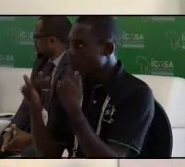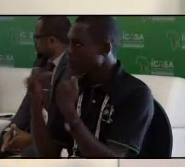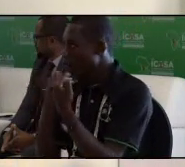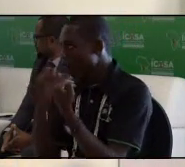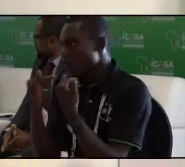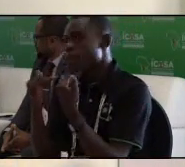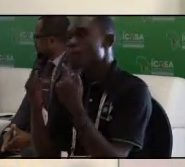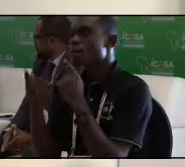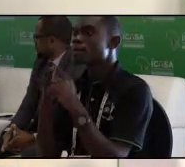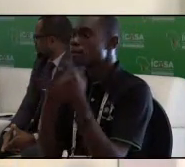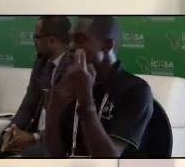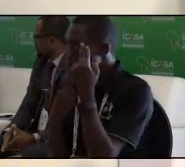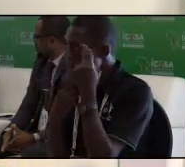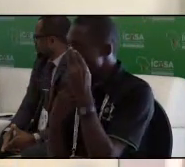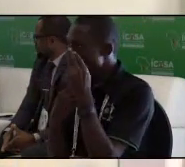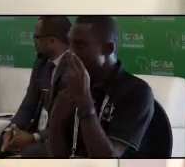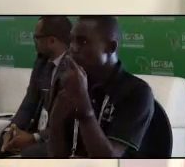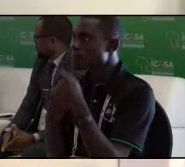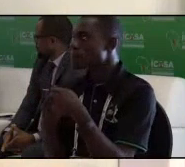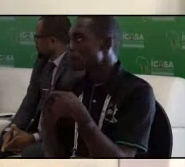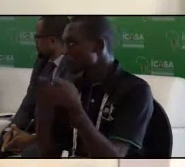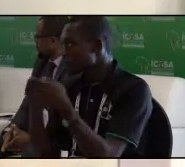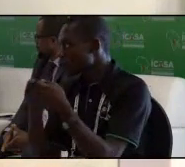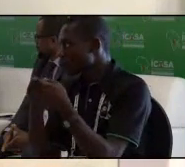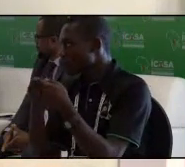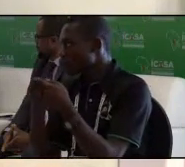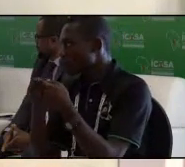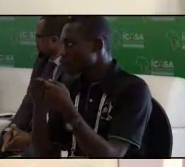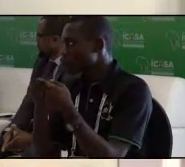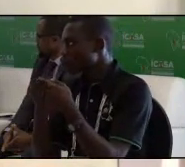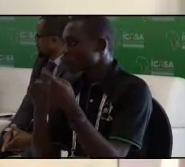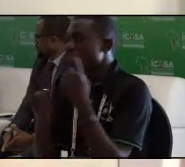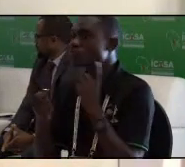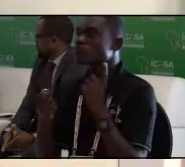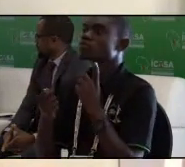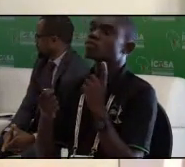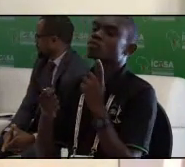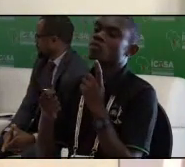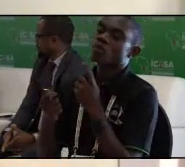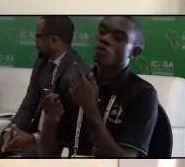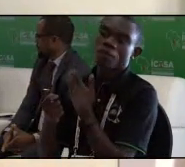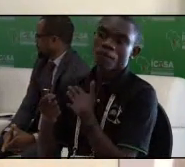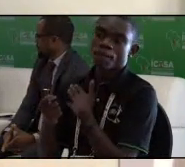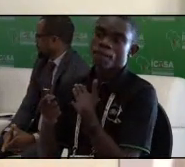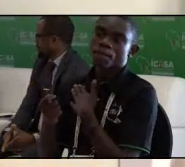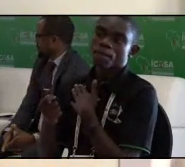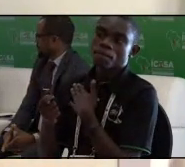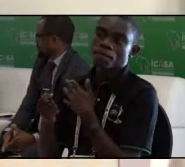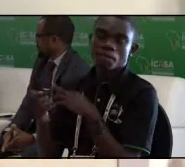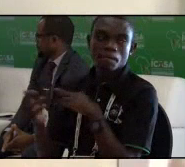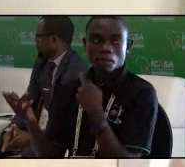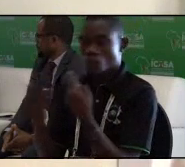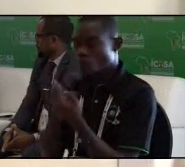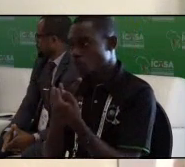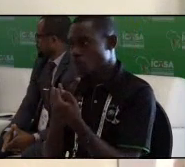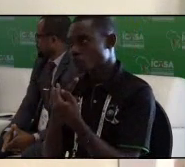for the implementation, now understanding supply side and demand side interventions that need to be there, and the research firms